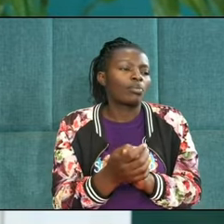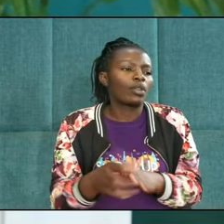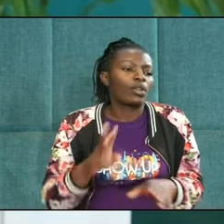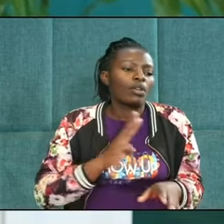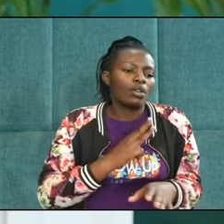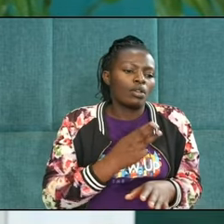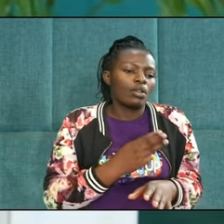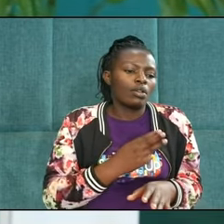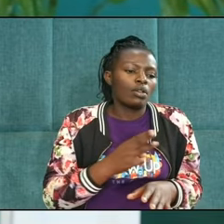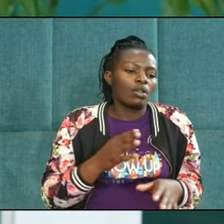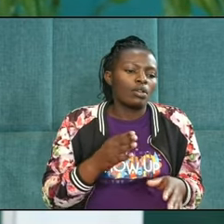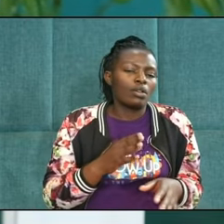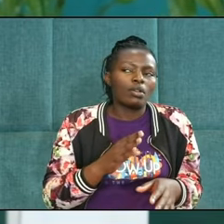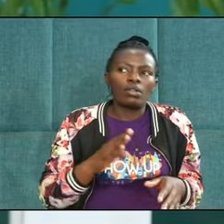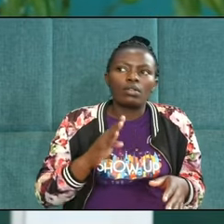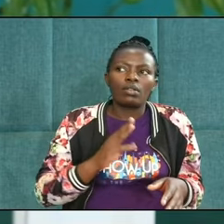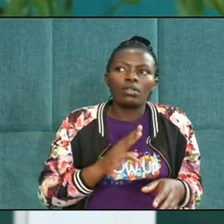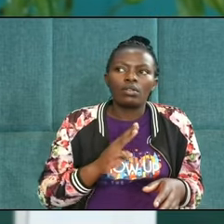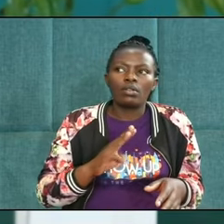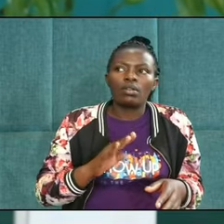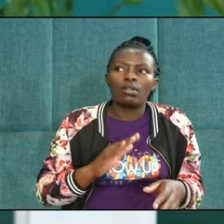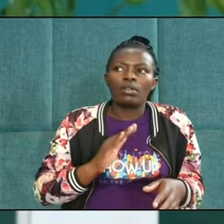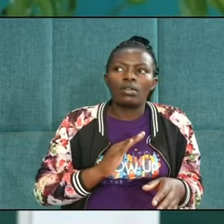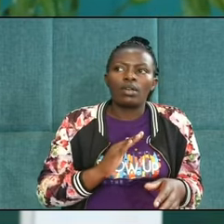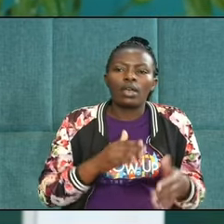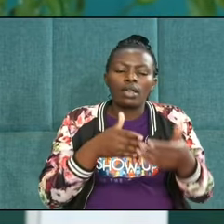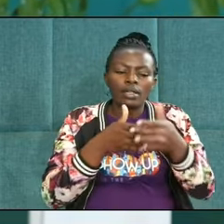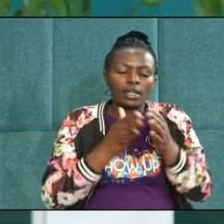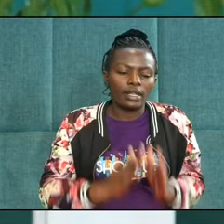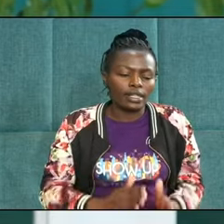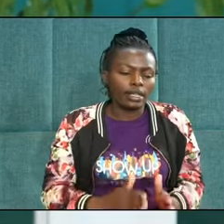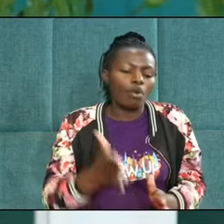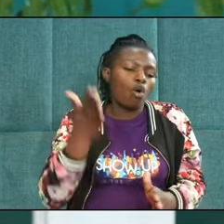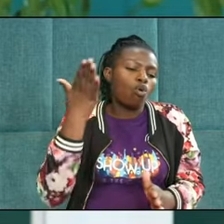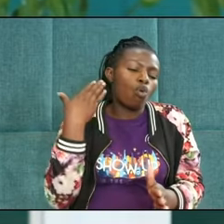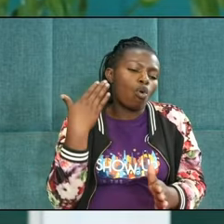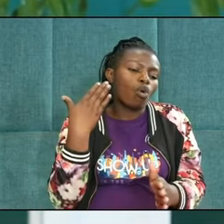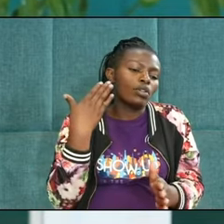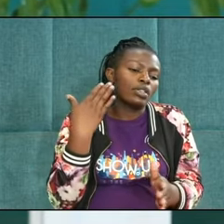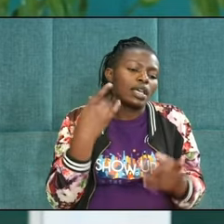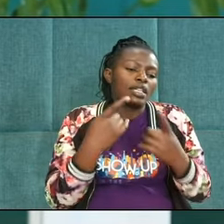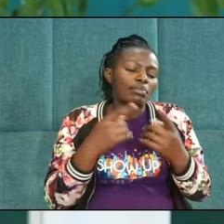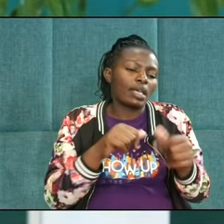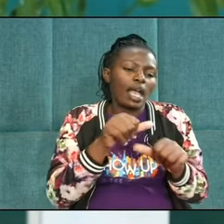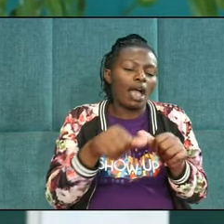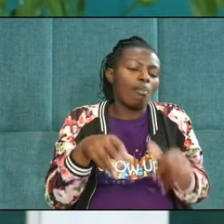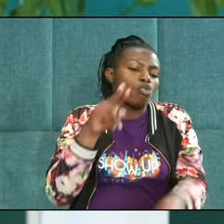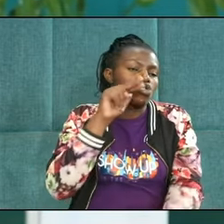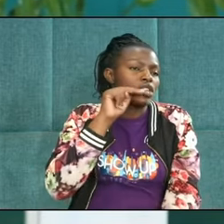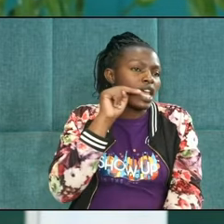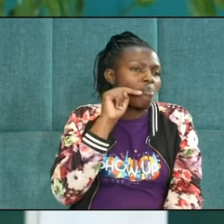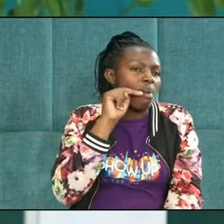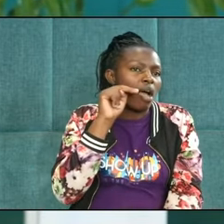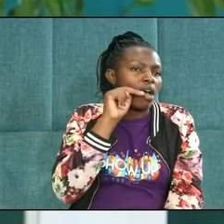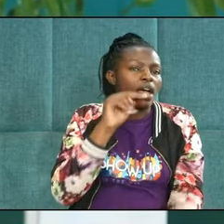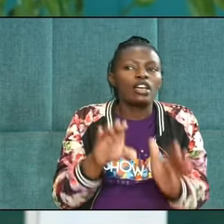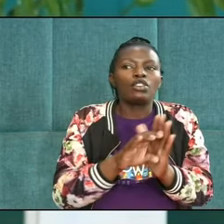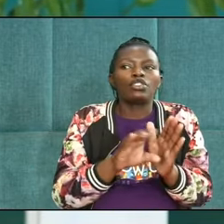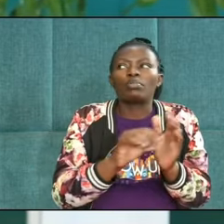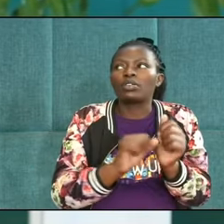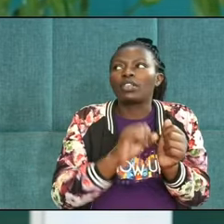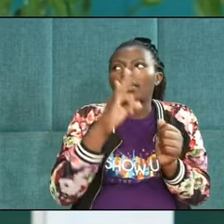The leadership speaker is speaking from the book of Nehemiah. And I found something very interesting in the book of Nehemiah, chapter